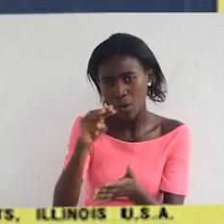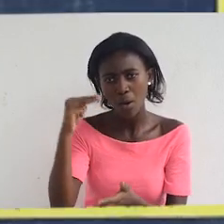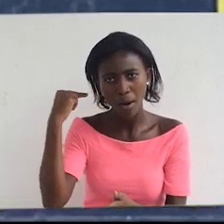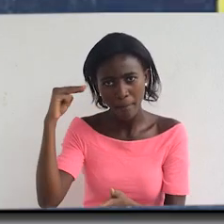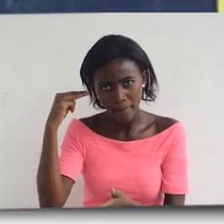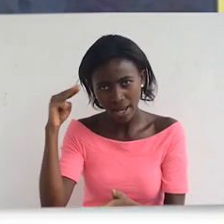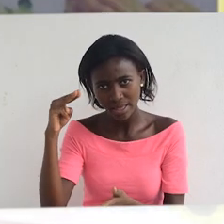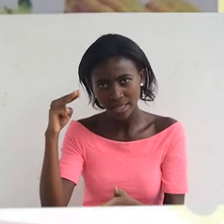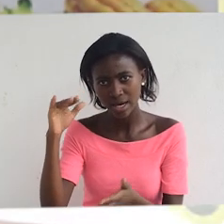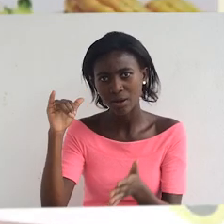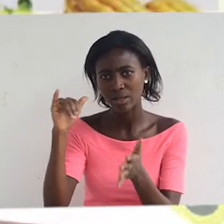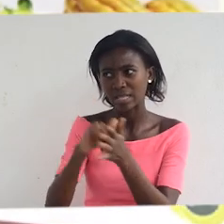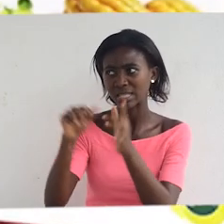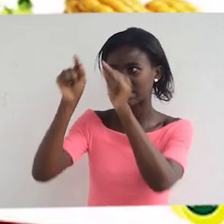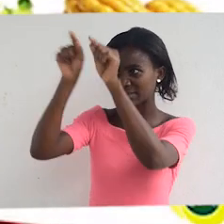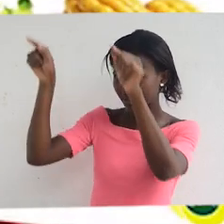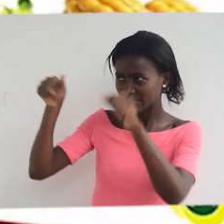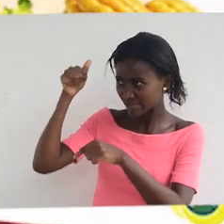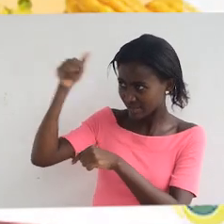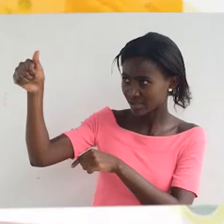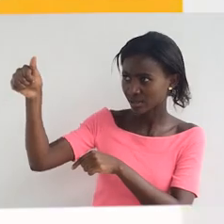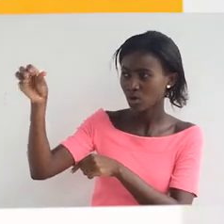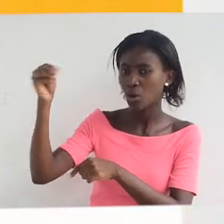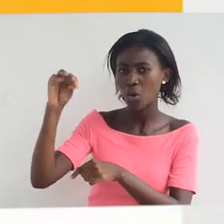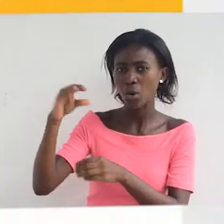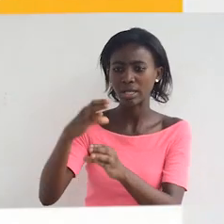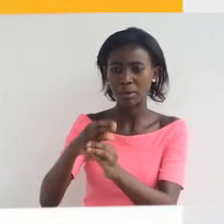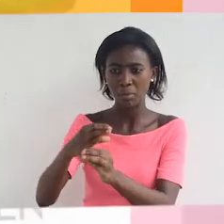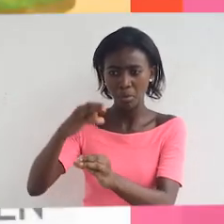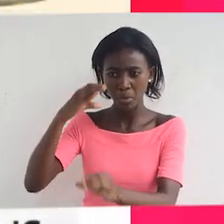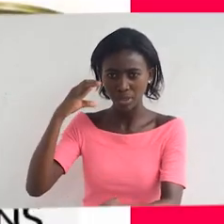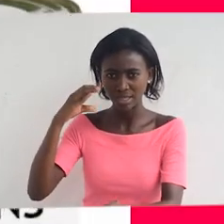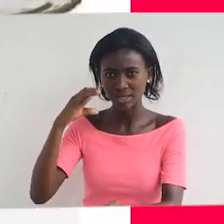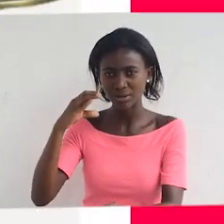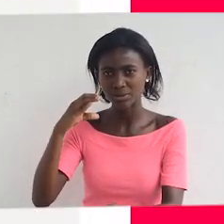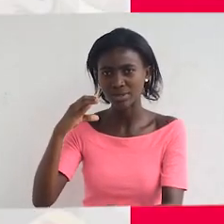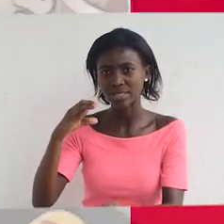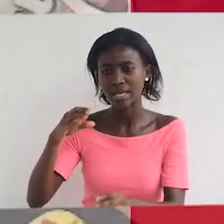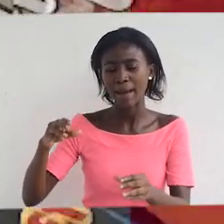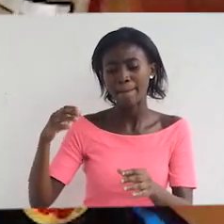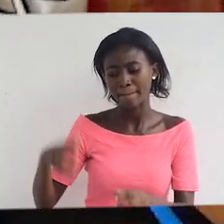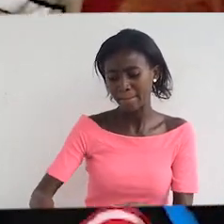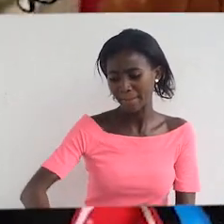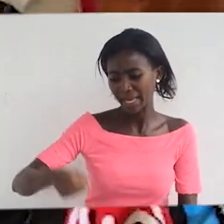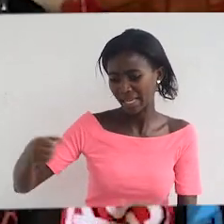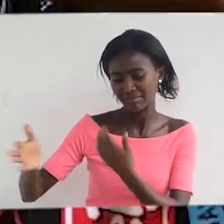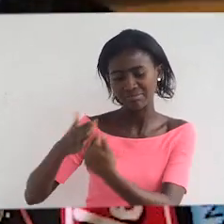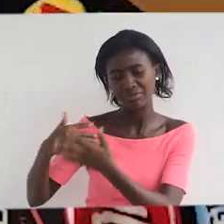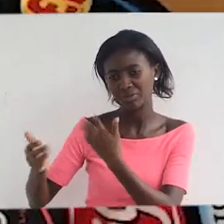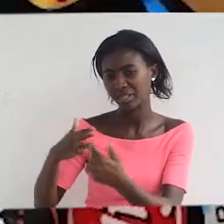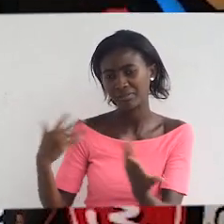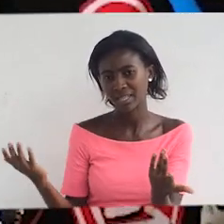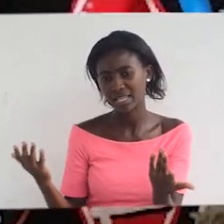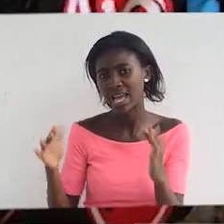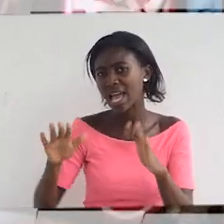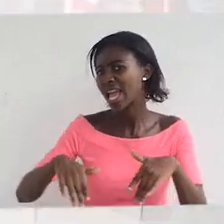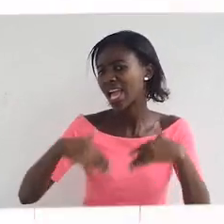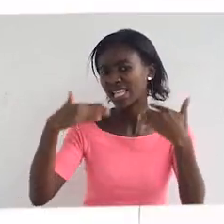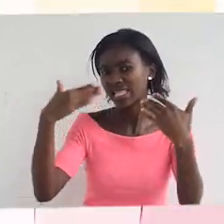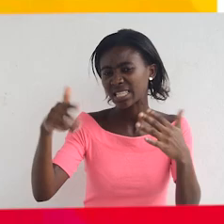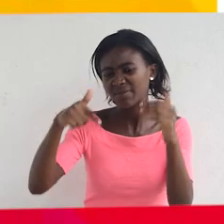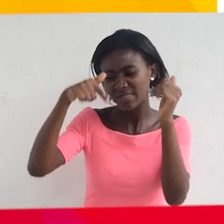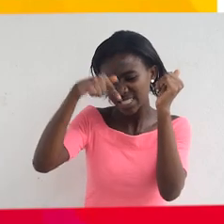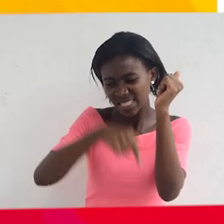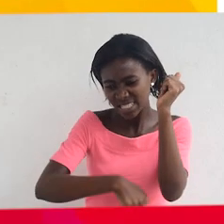and stack pasted on packages, that is bottles, cans, packets, etc.